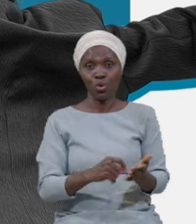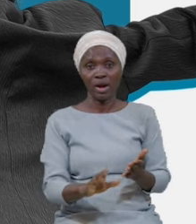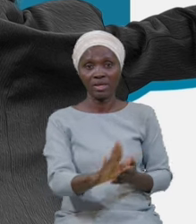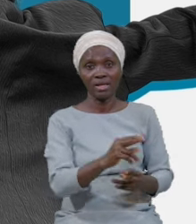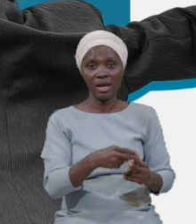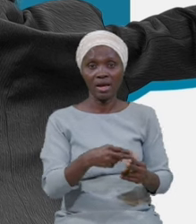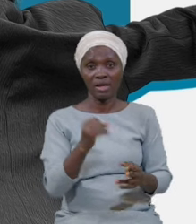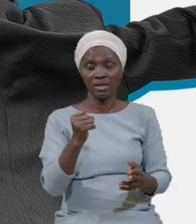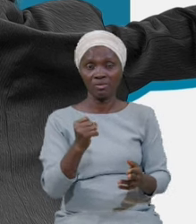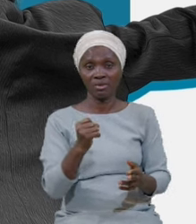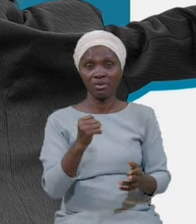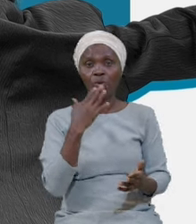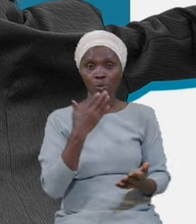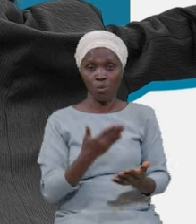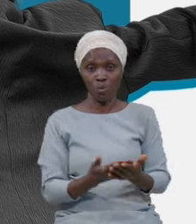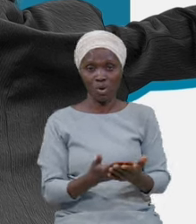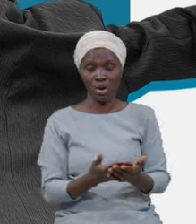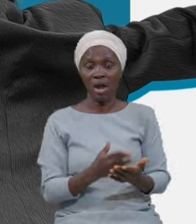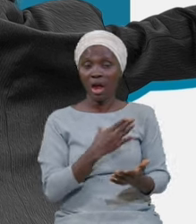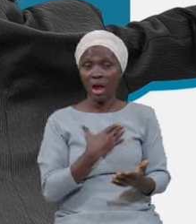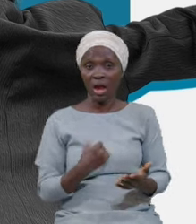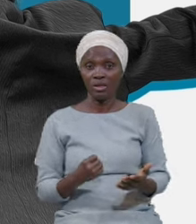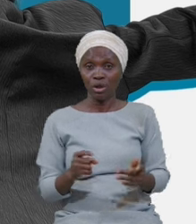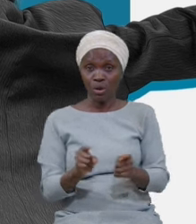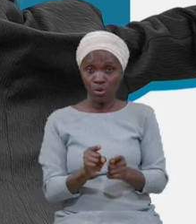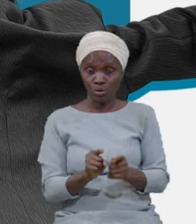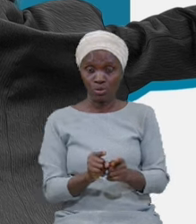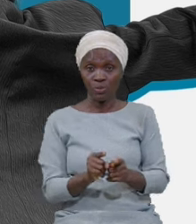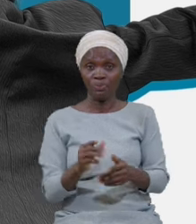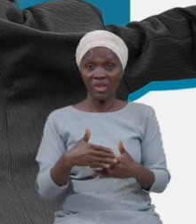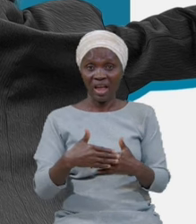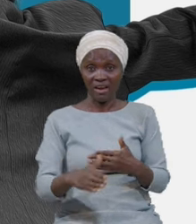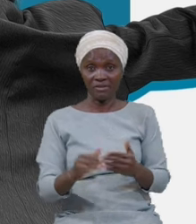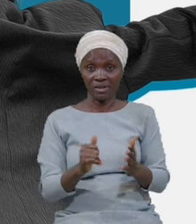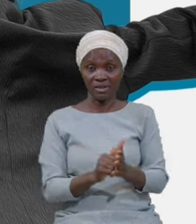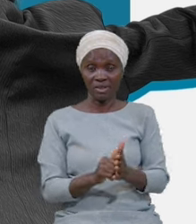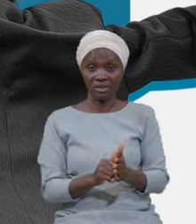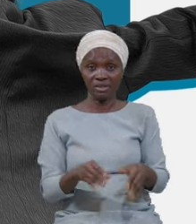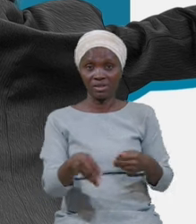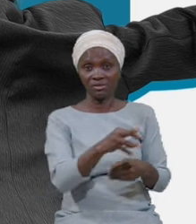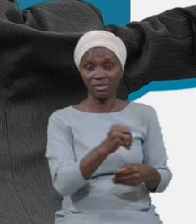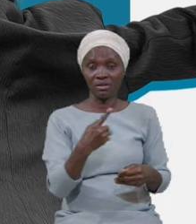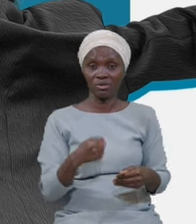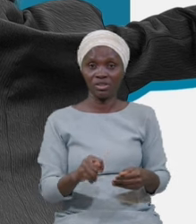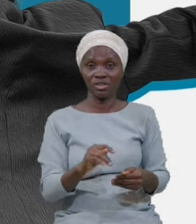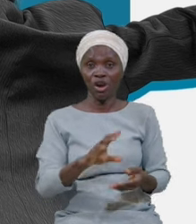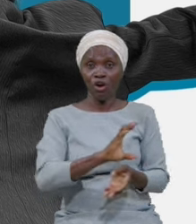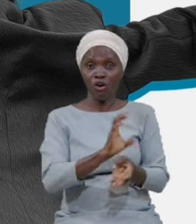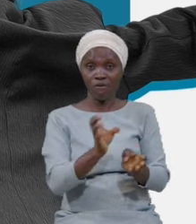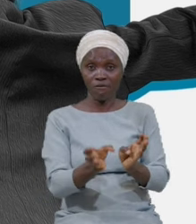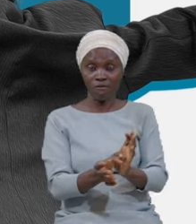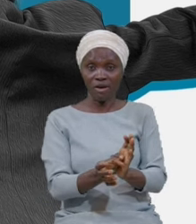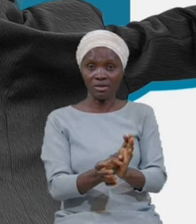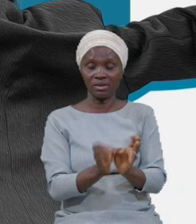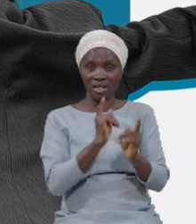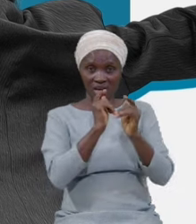And not only that, after that, you give them the converse package that contains the